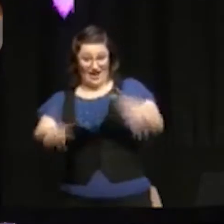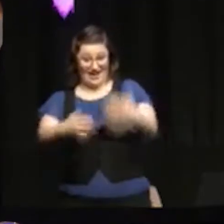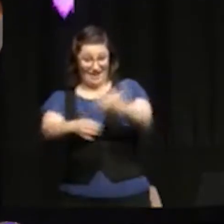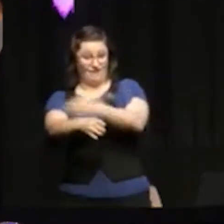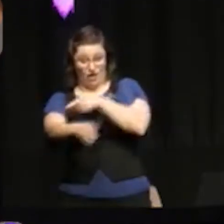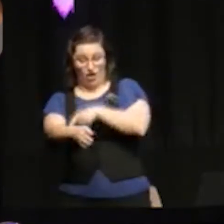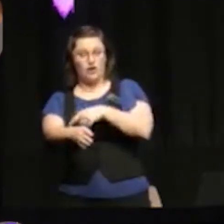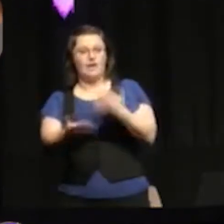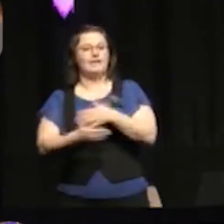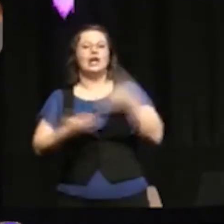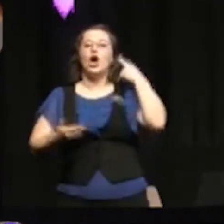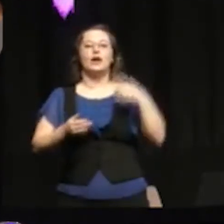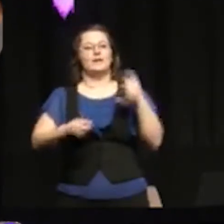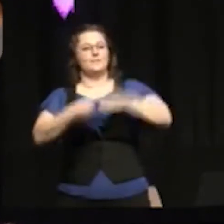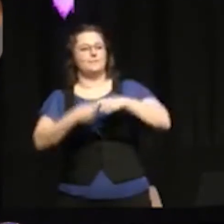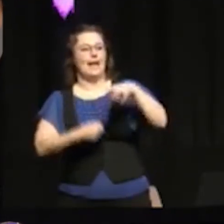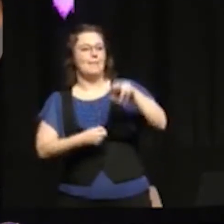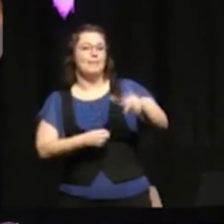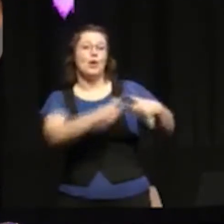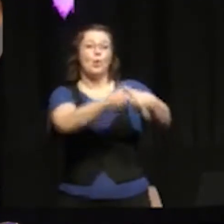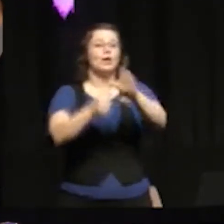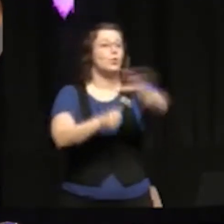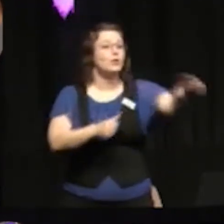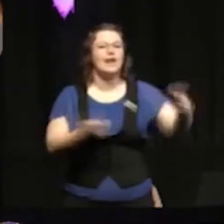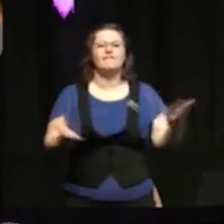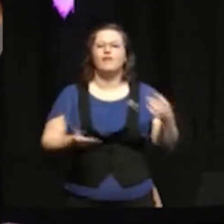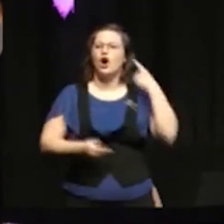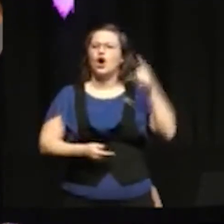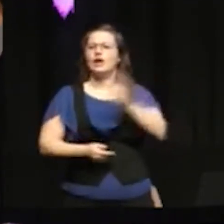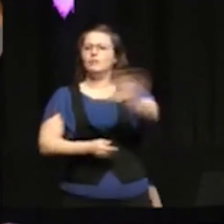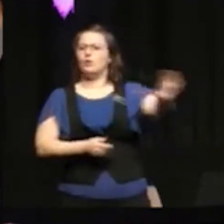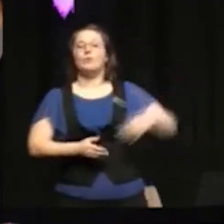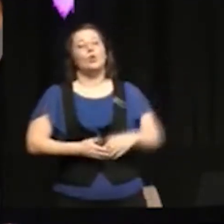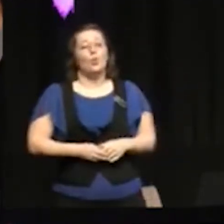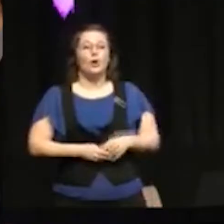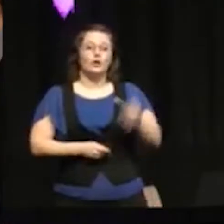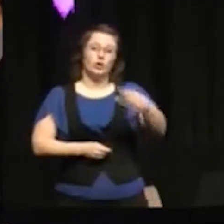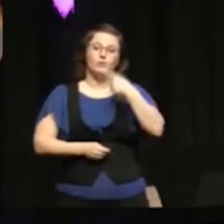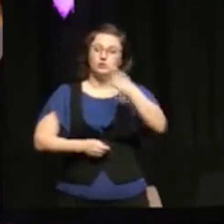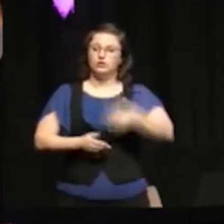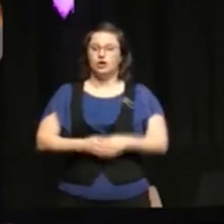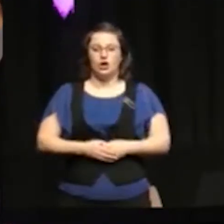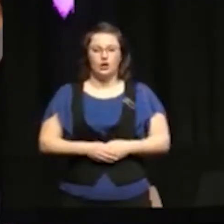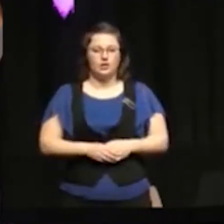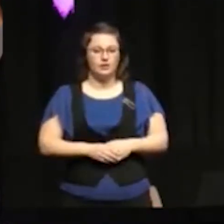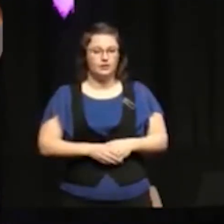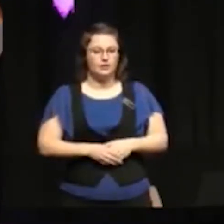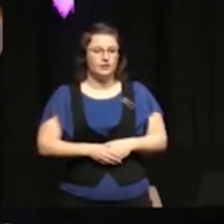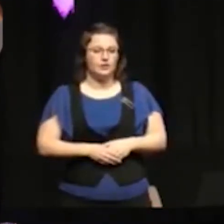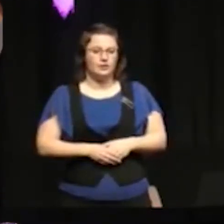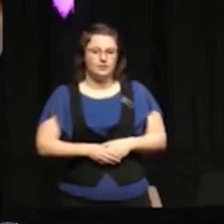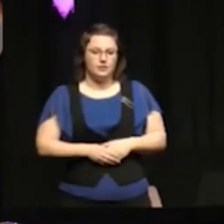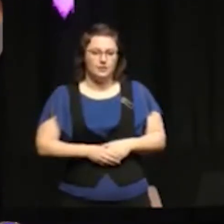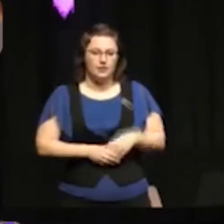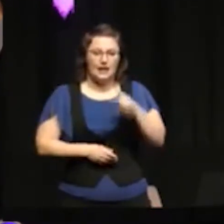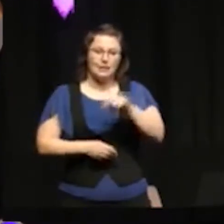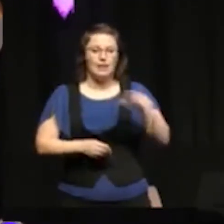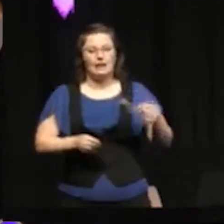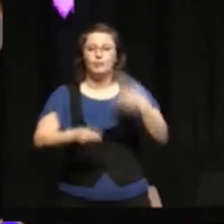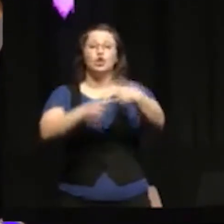almost, yeah. So before that, the only thing we hear about human rights organization when they say